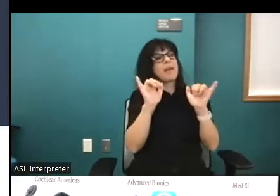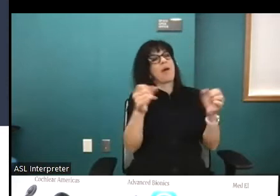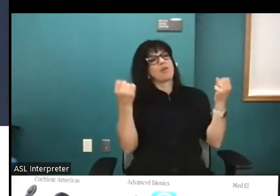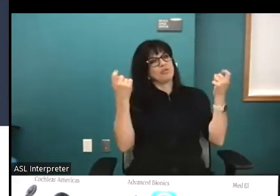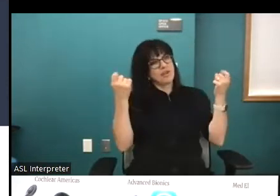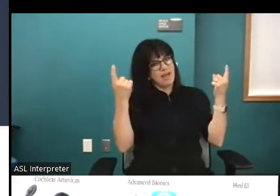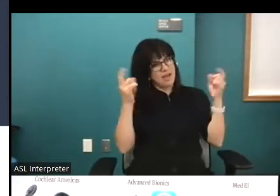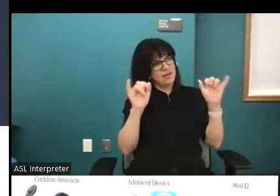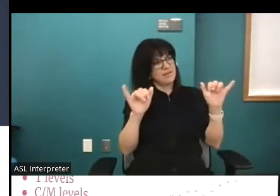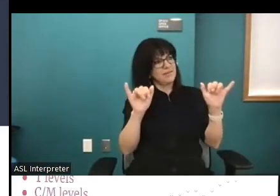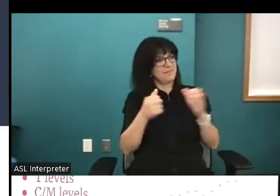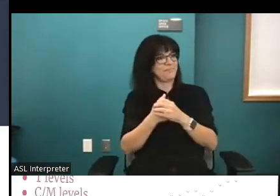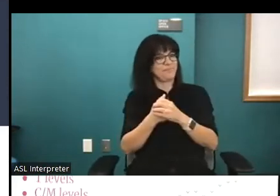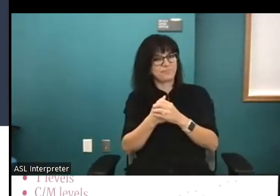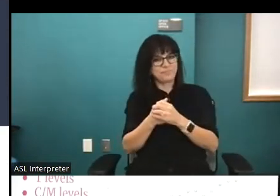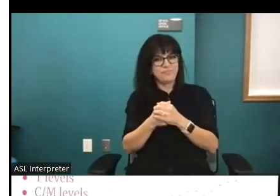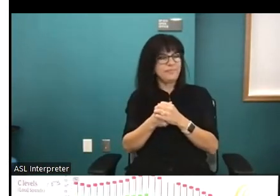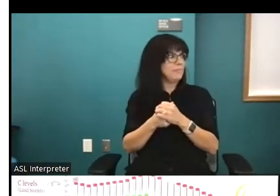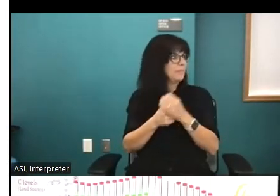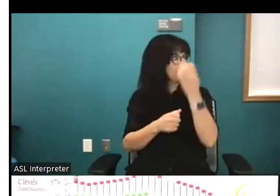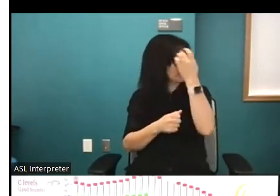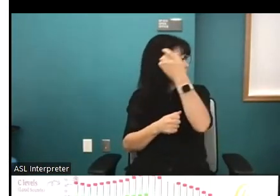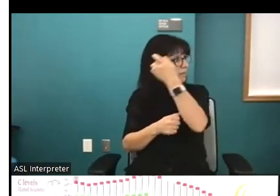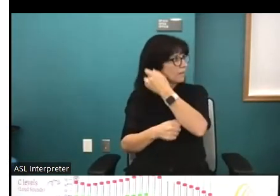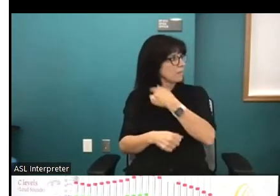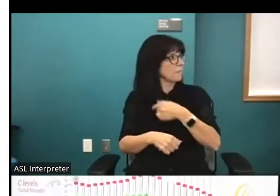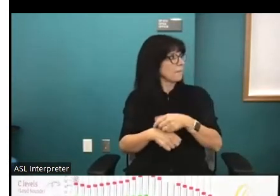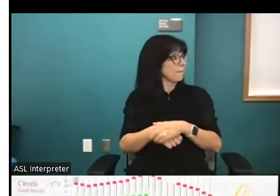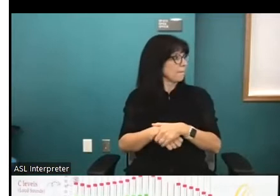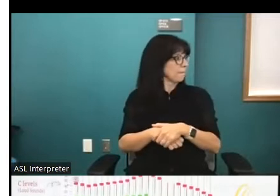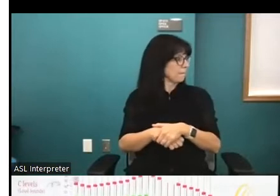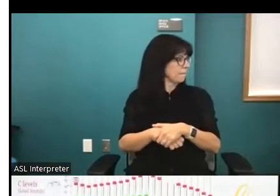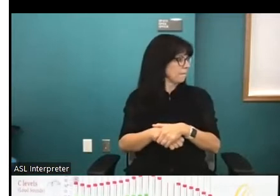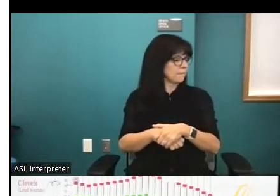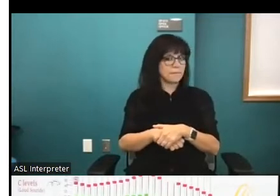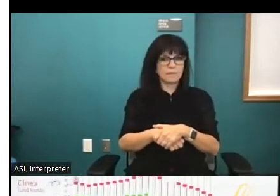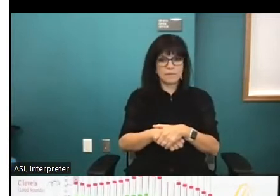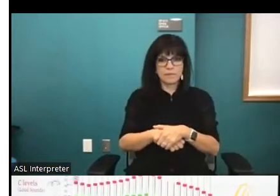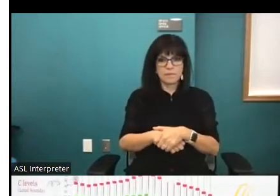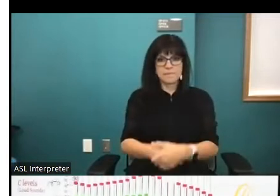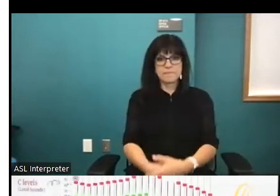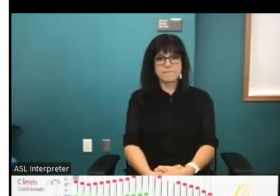about? Yeah. I love it. All right, so